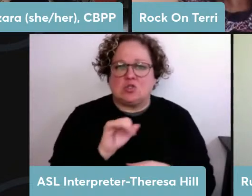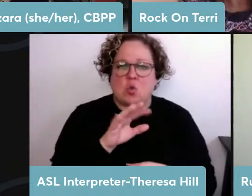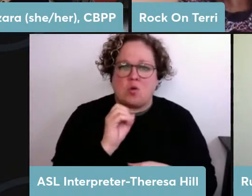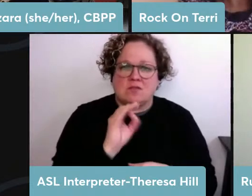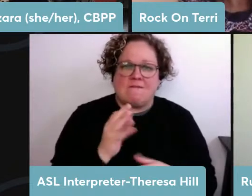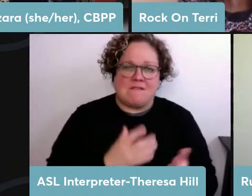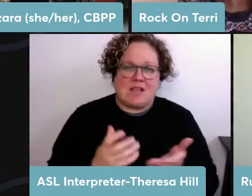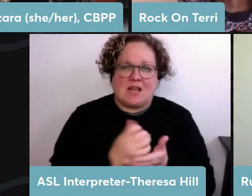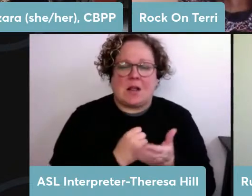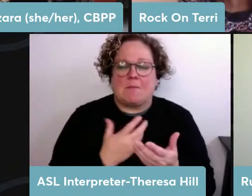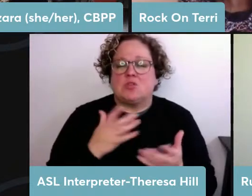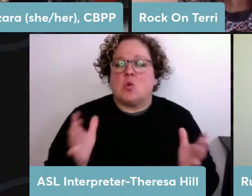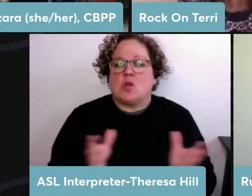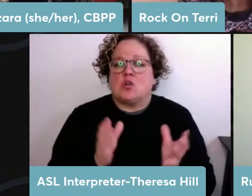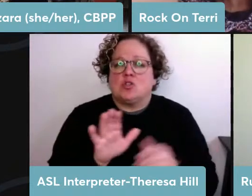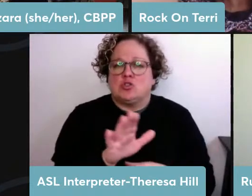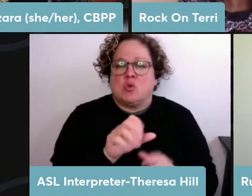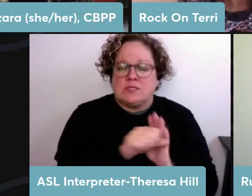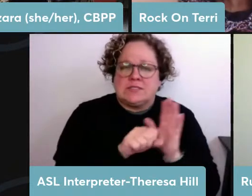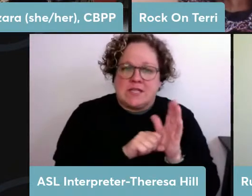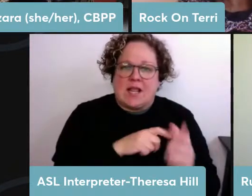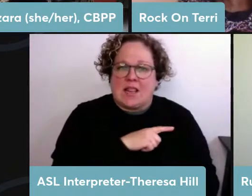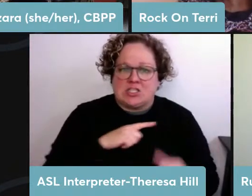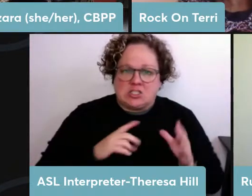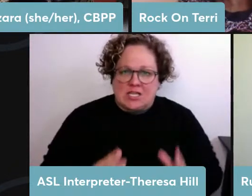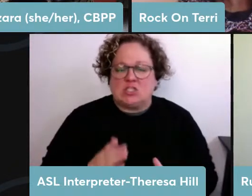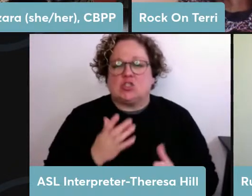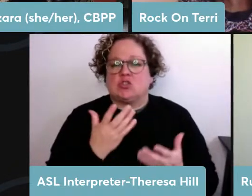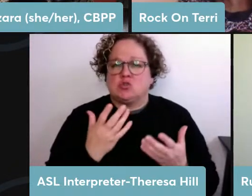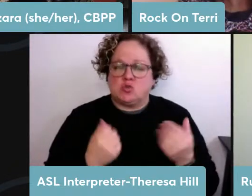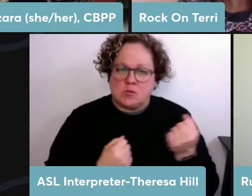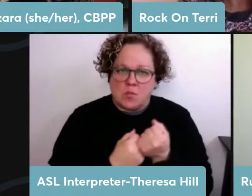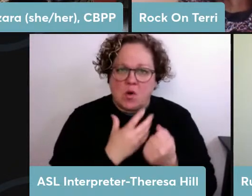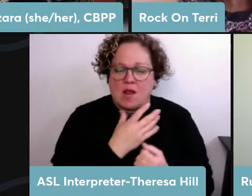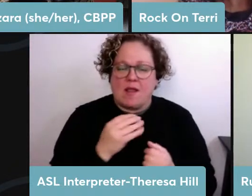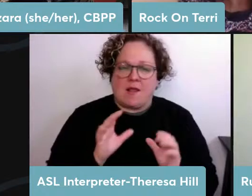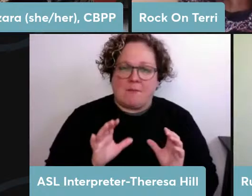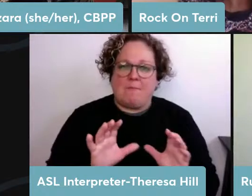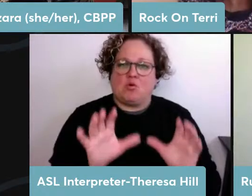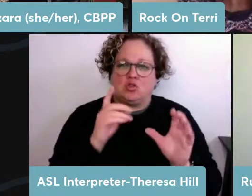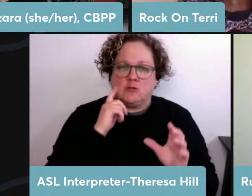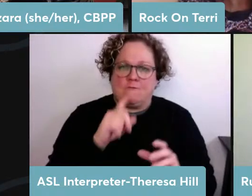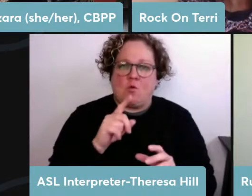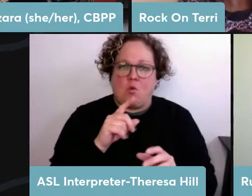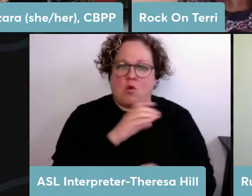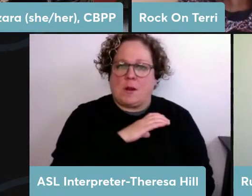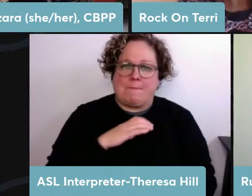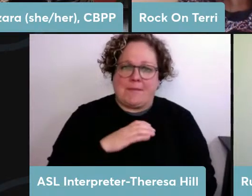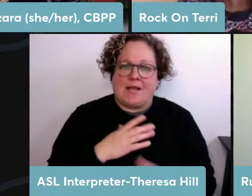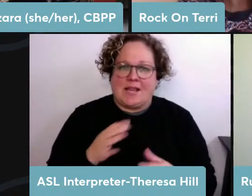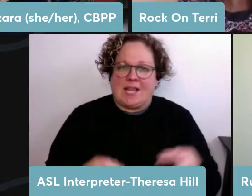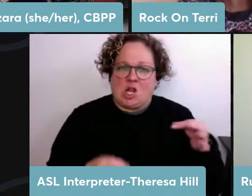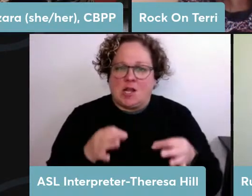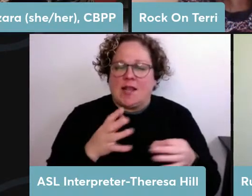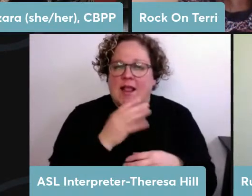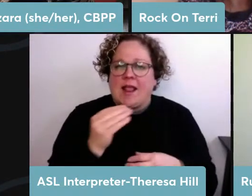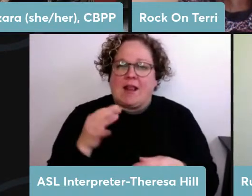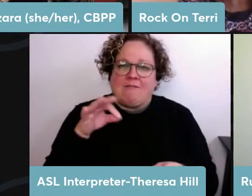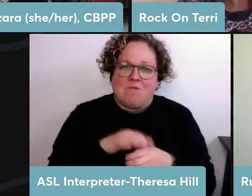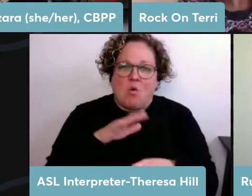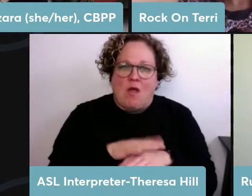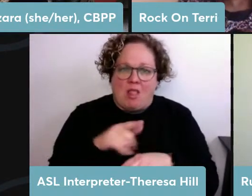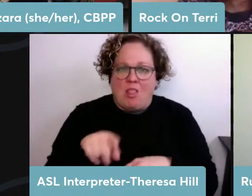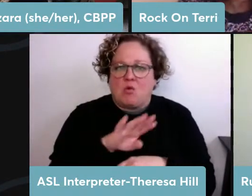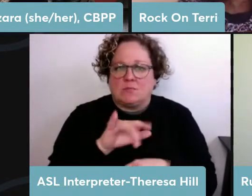state legislatures to support and push for a committee hearing and vote on those